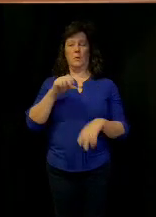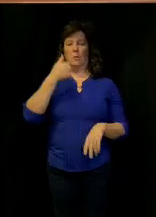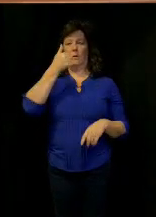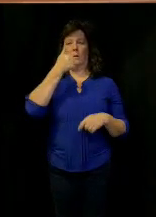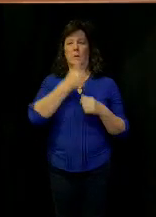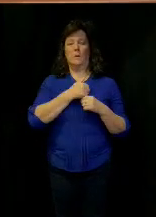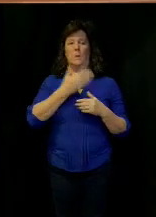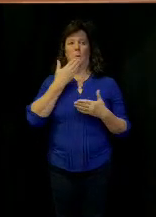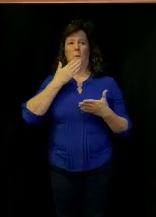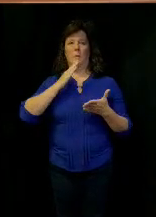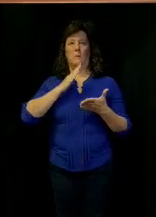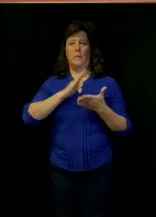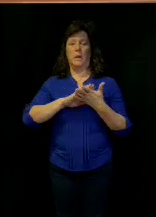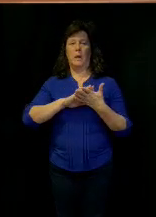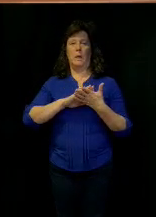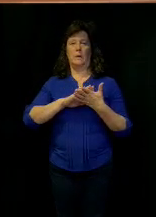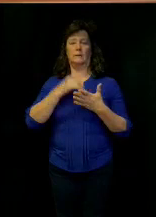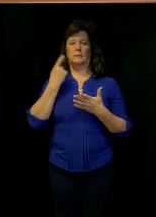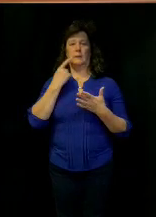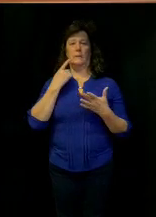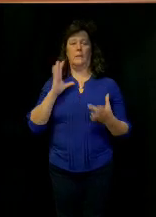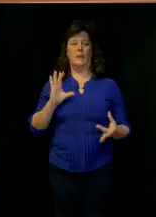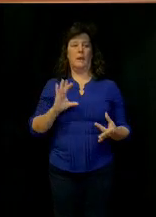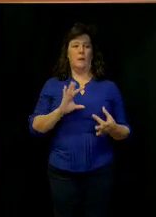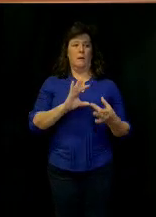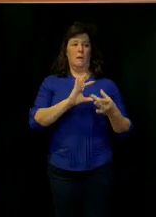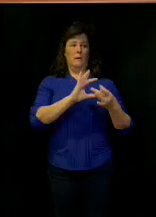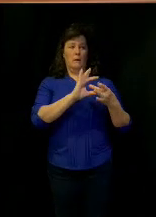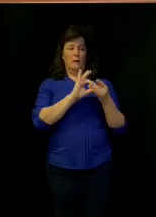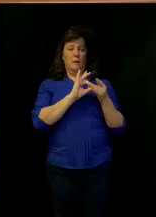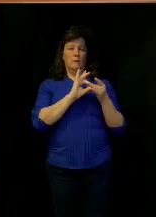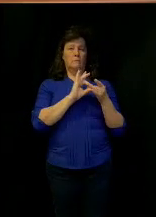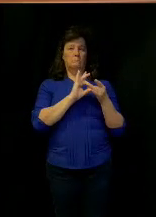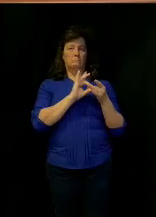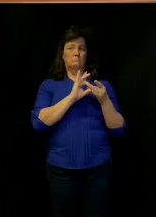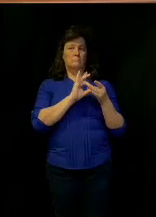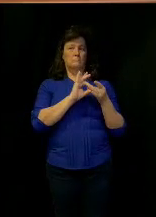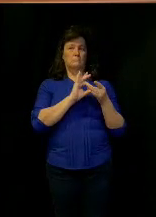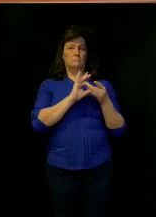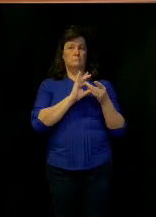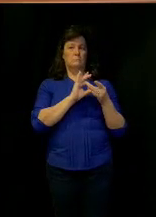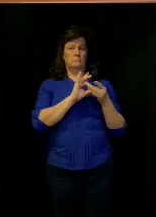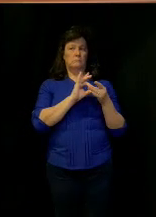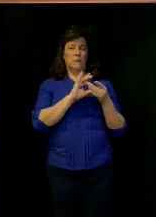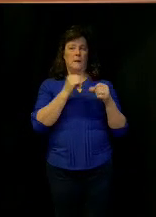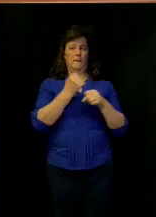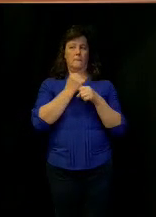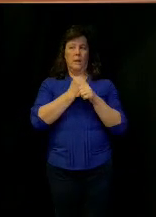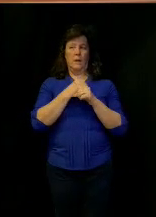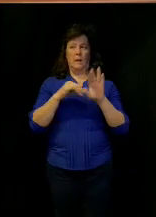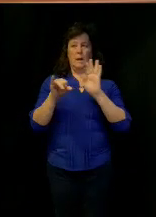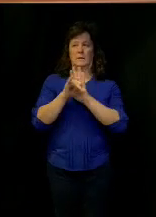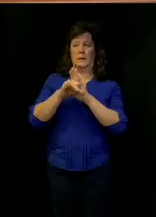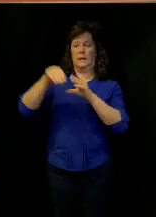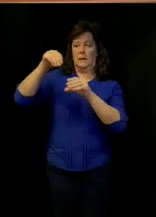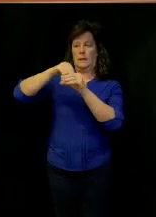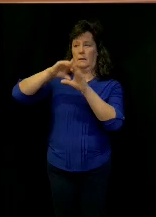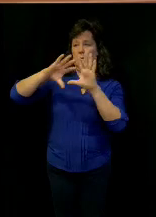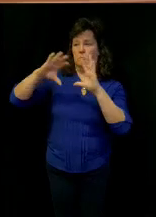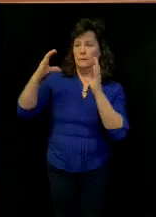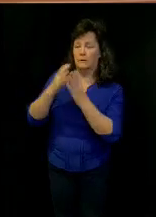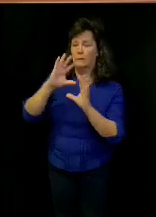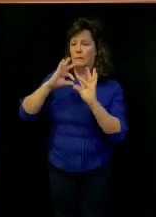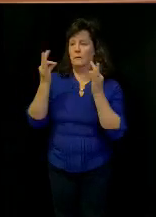Because there's been something that has shaped and forged an identity. What we're exposed to